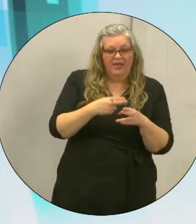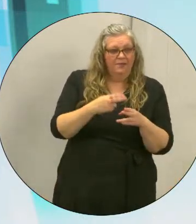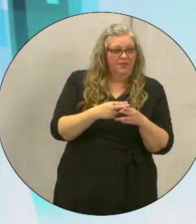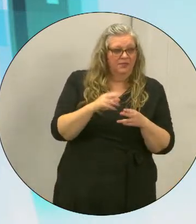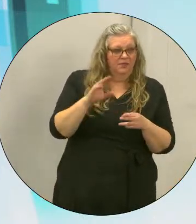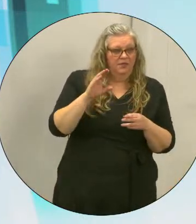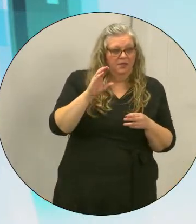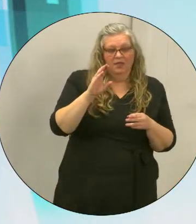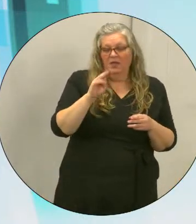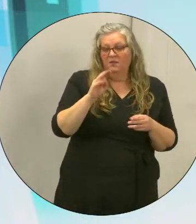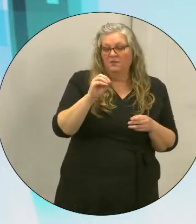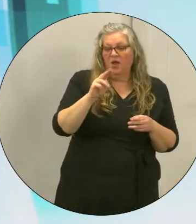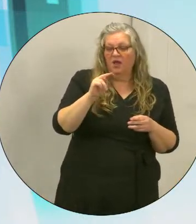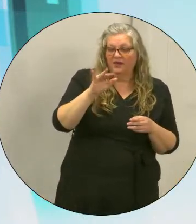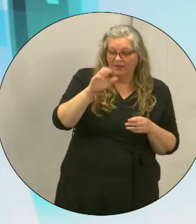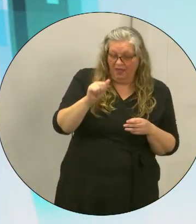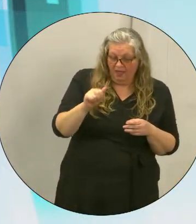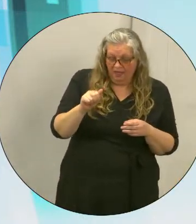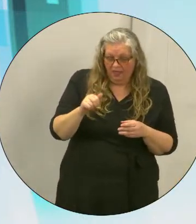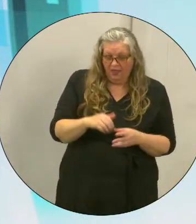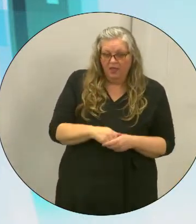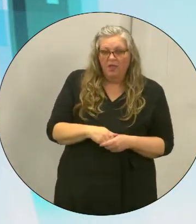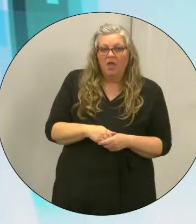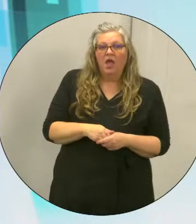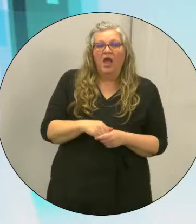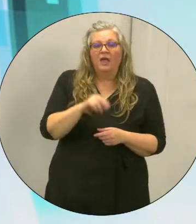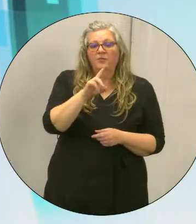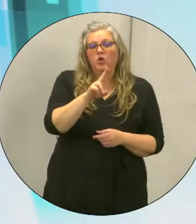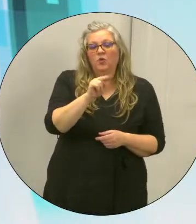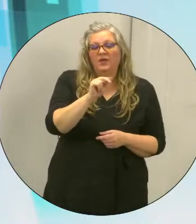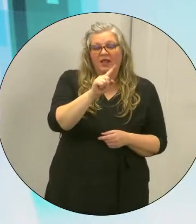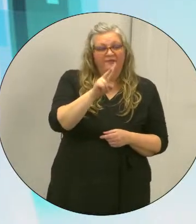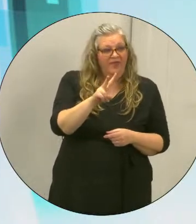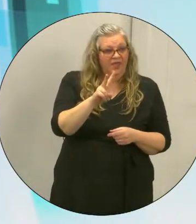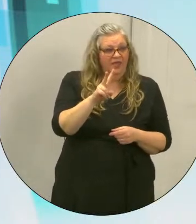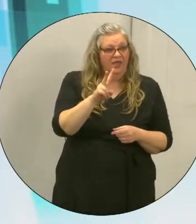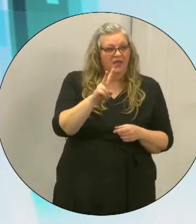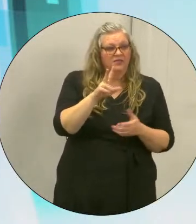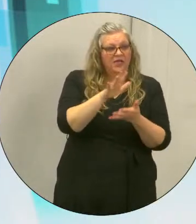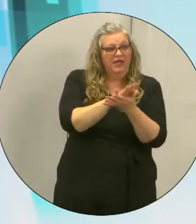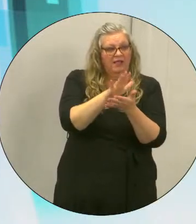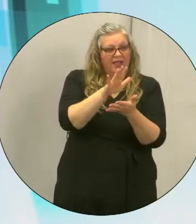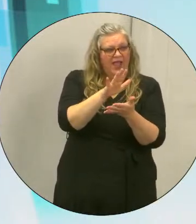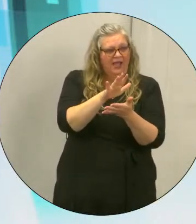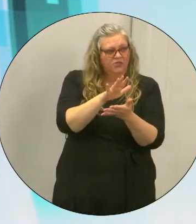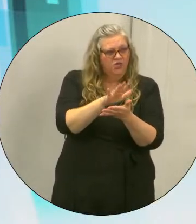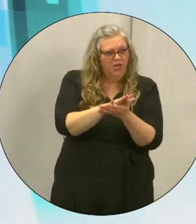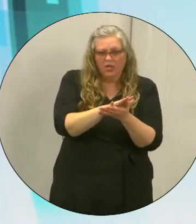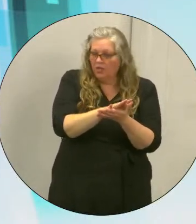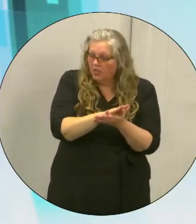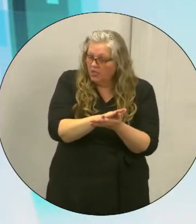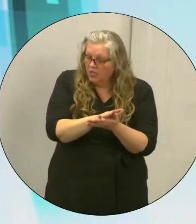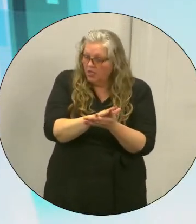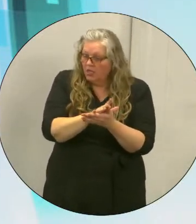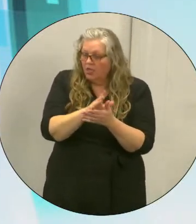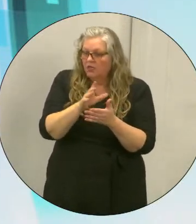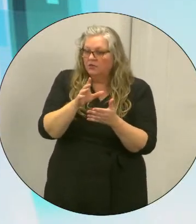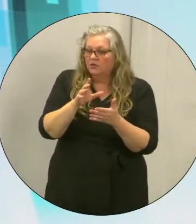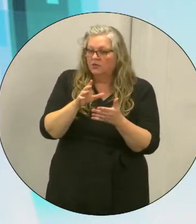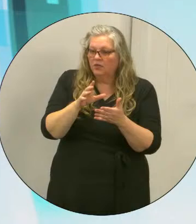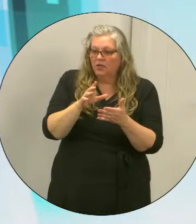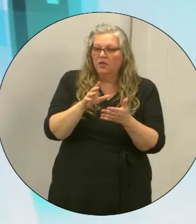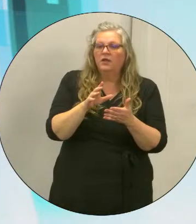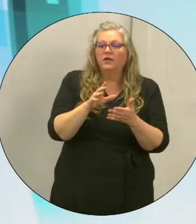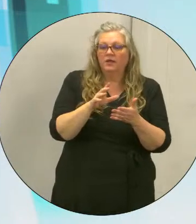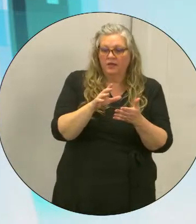Ooh, that's not bad. I am with UNLV's Collegiate Chapter of NAFME. This stands for the National Association